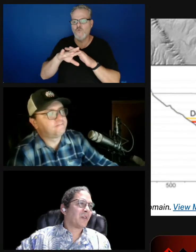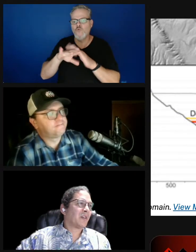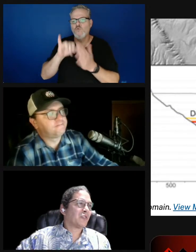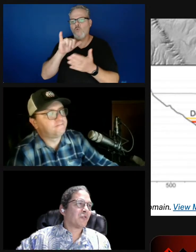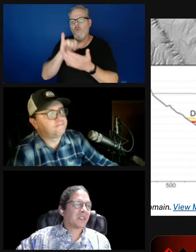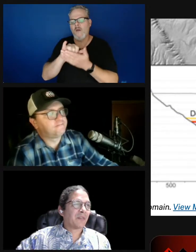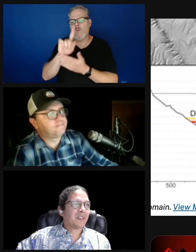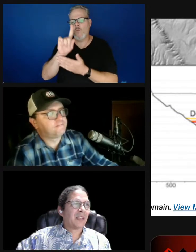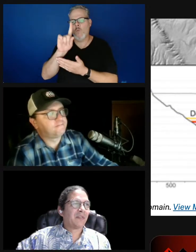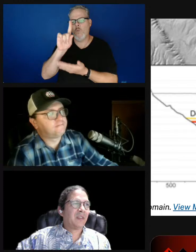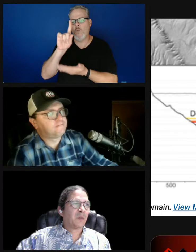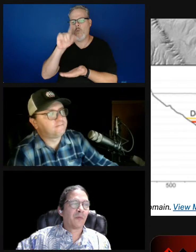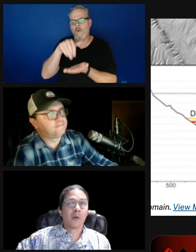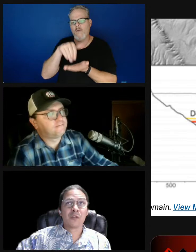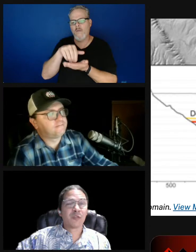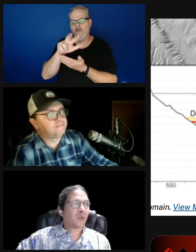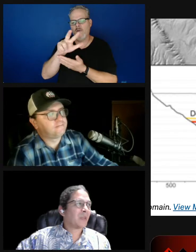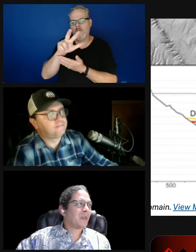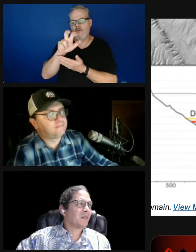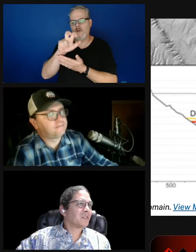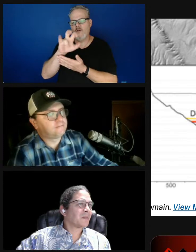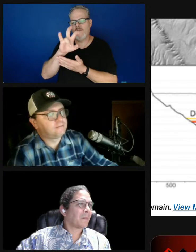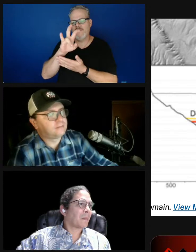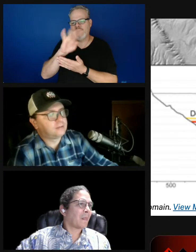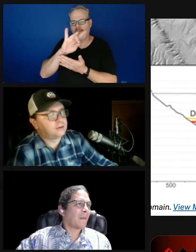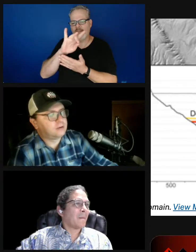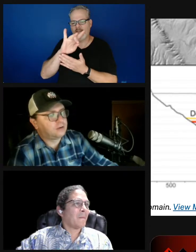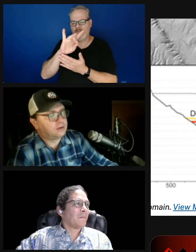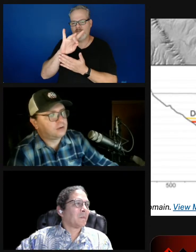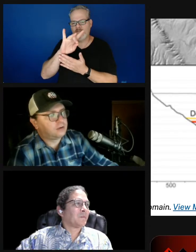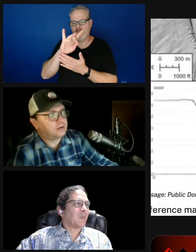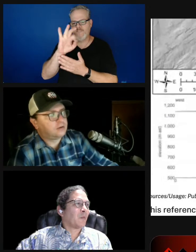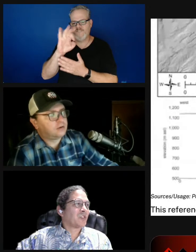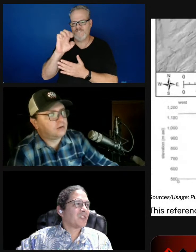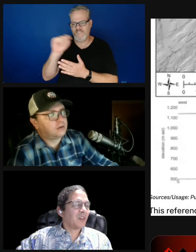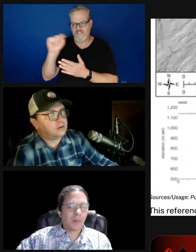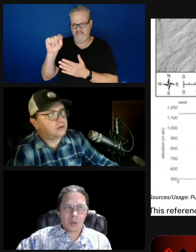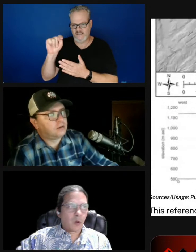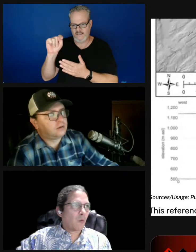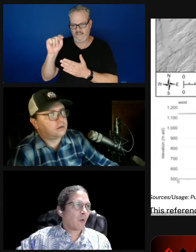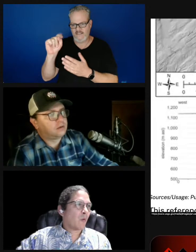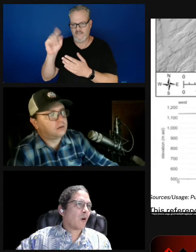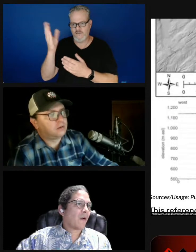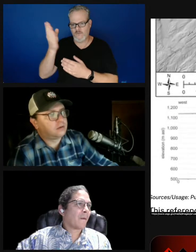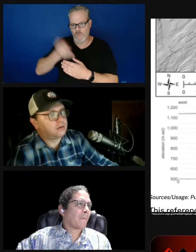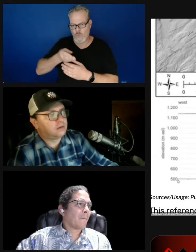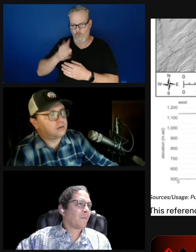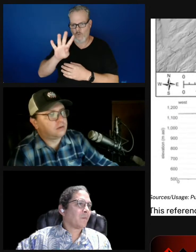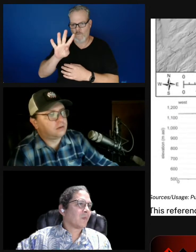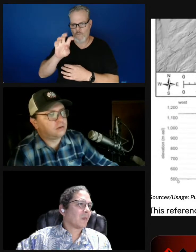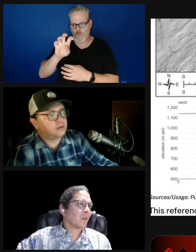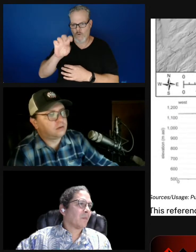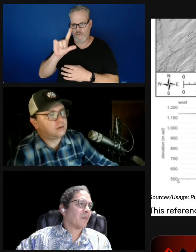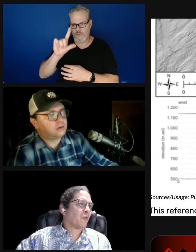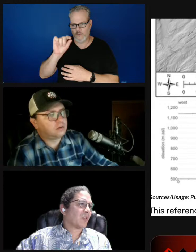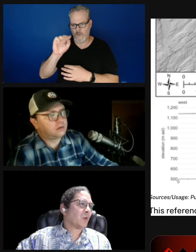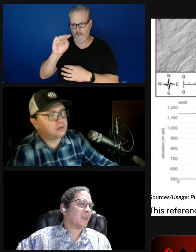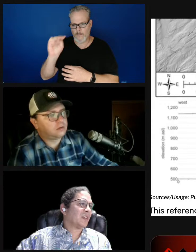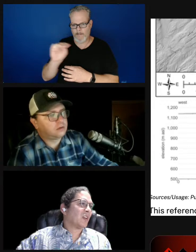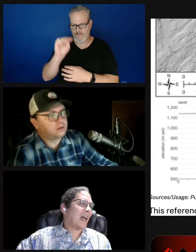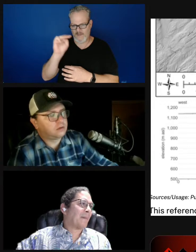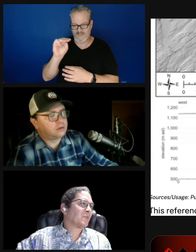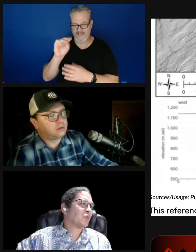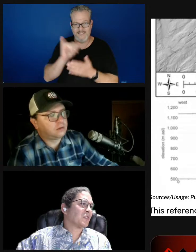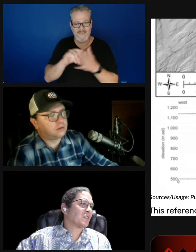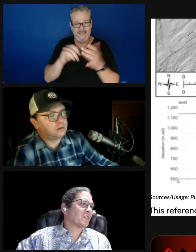fill, 1,378 feet or 420 meters, right, which is still below where we were before the